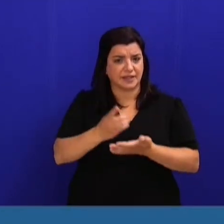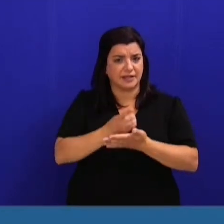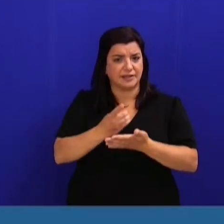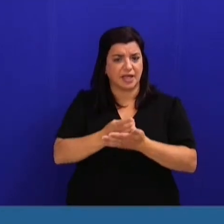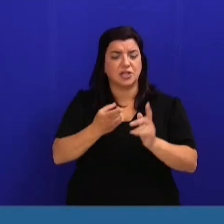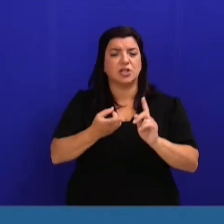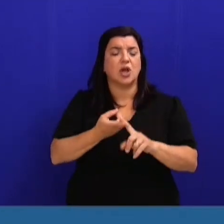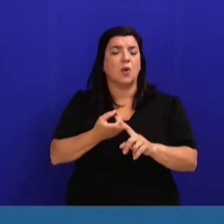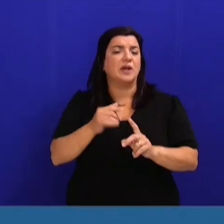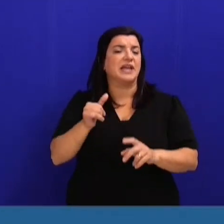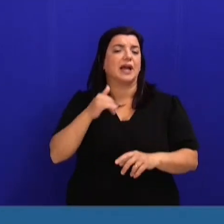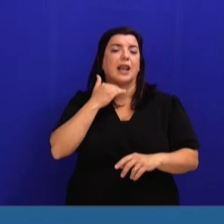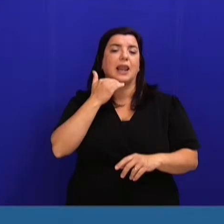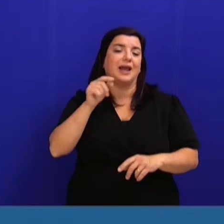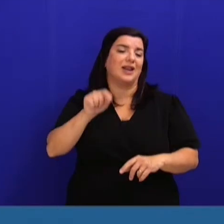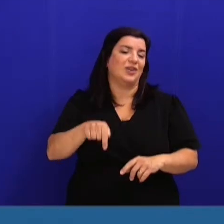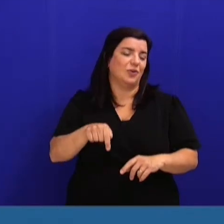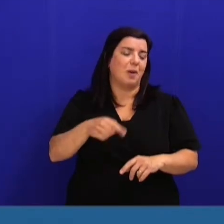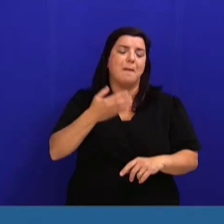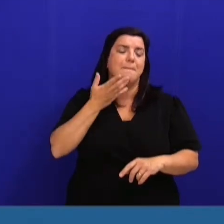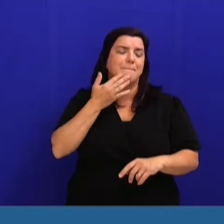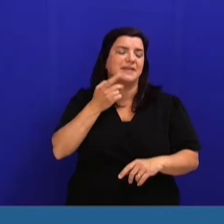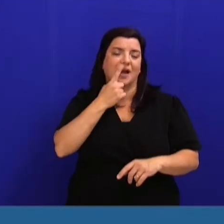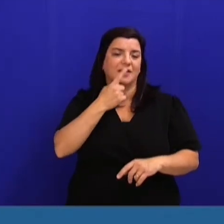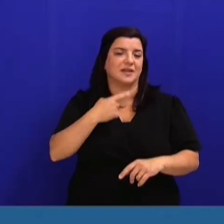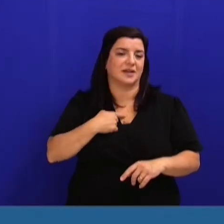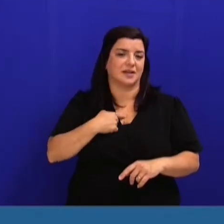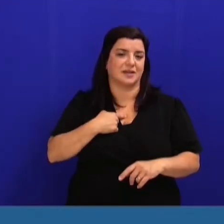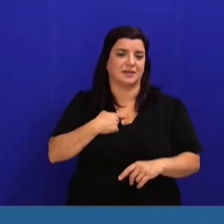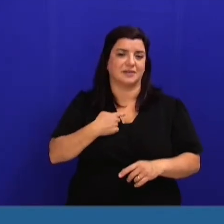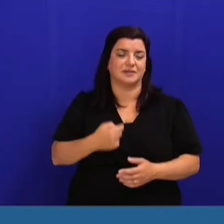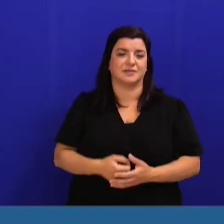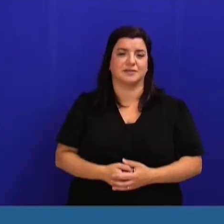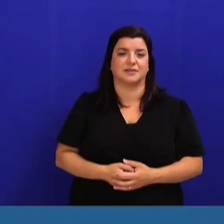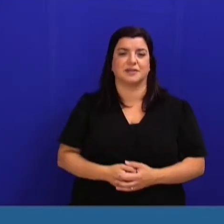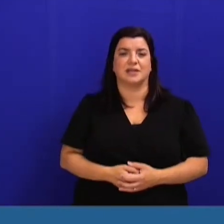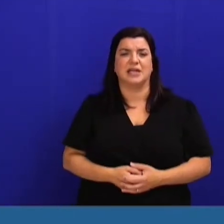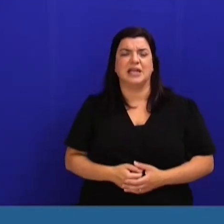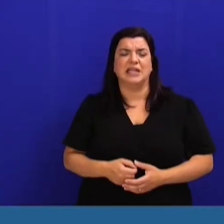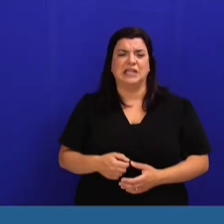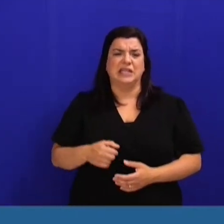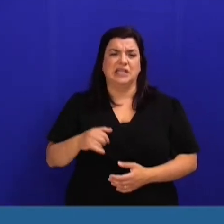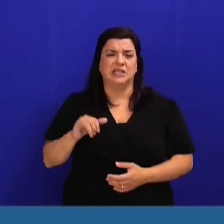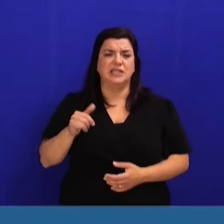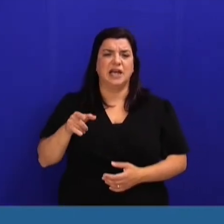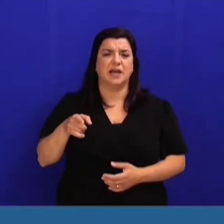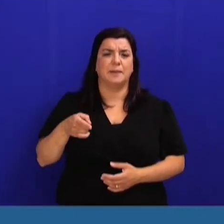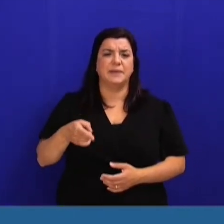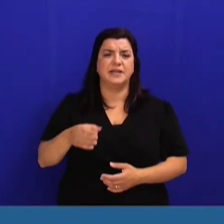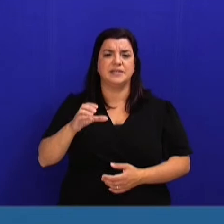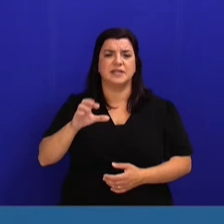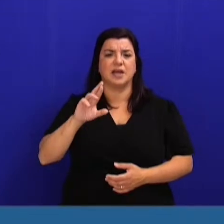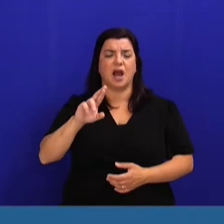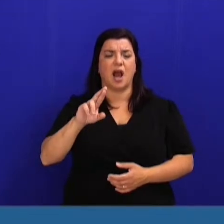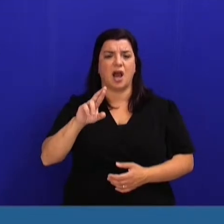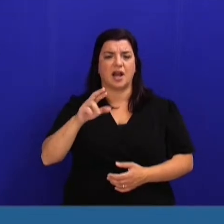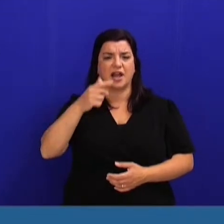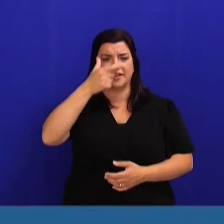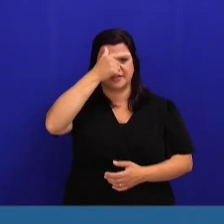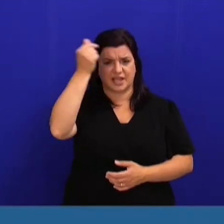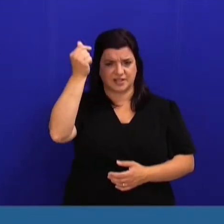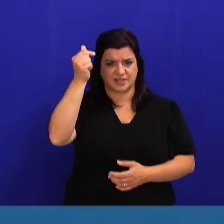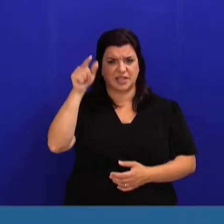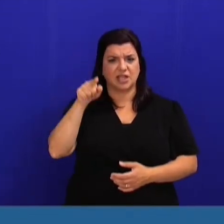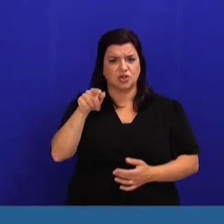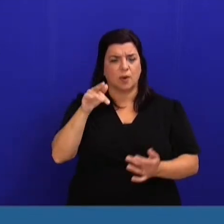5% arrived without the PCR test. Why were they allowed to board in the first place if this is against the law? And have you reached out to the airports